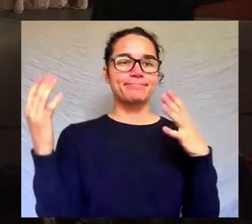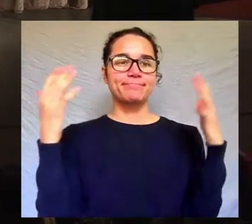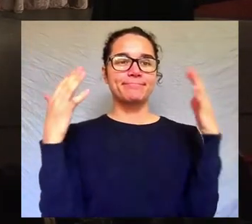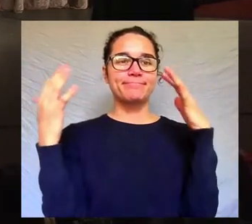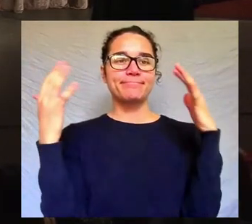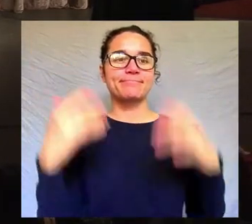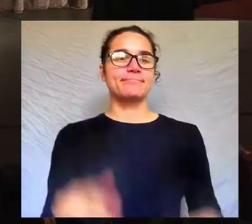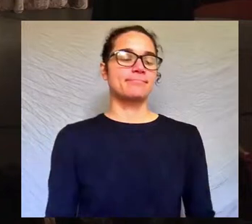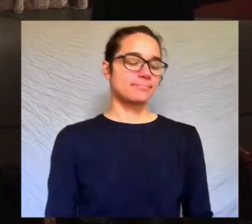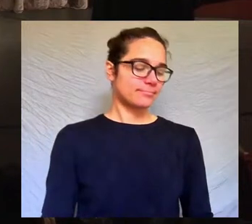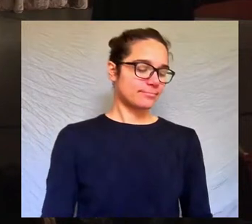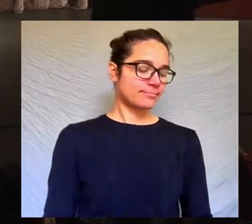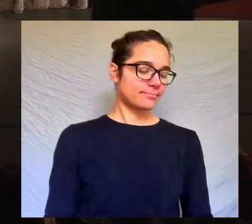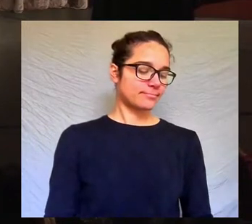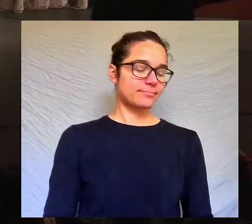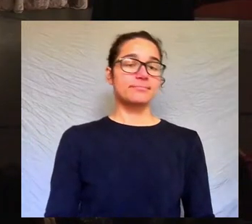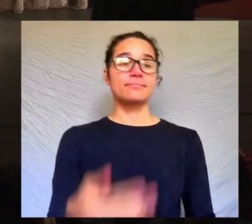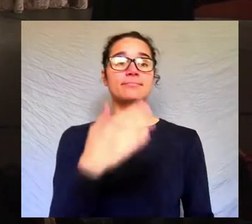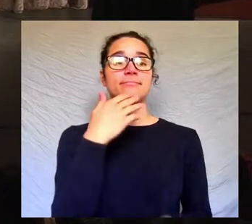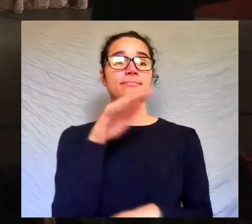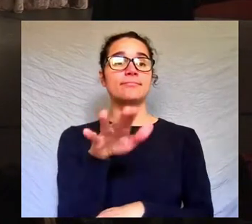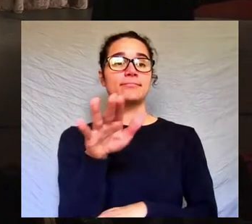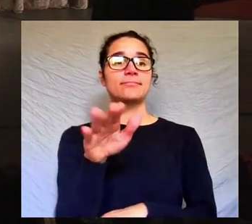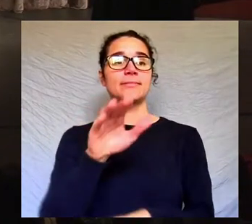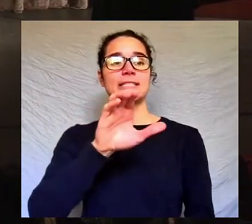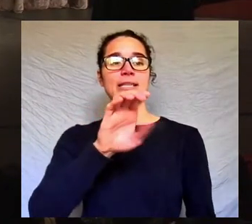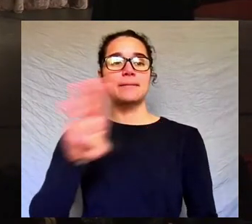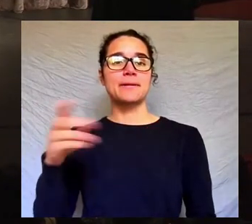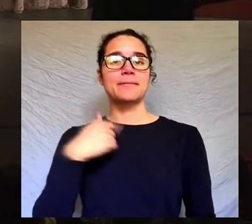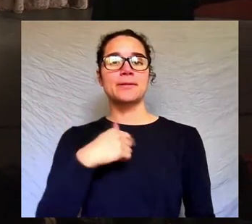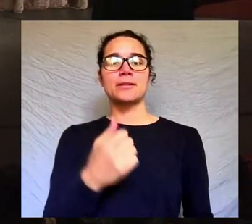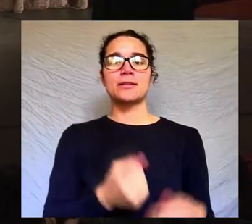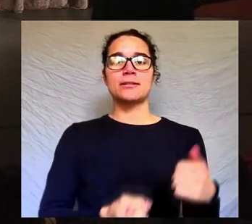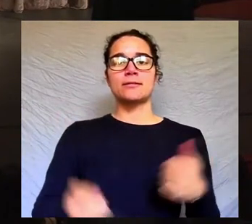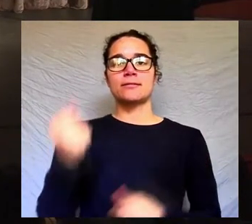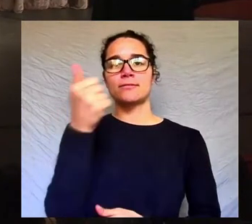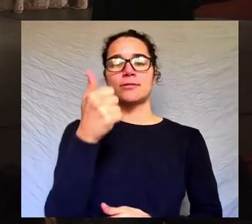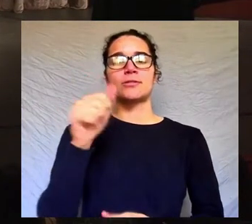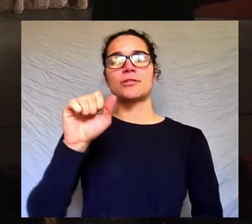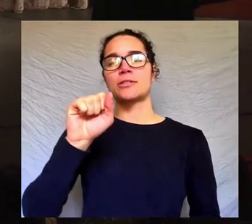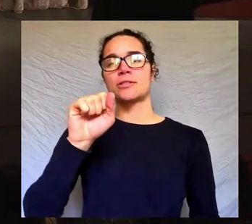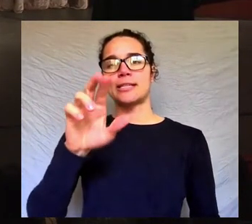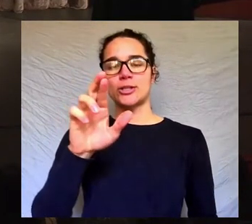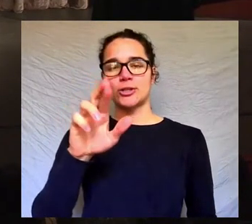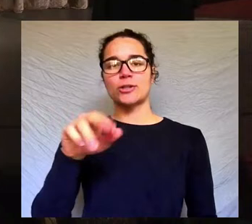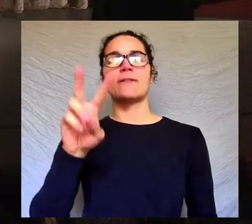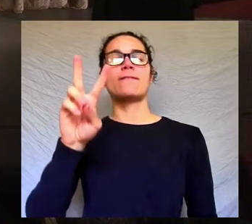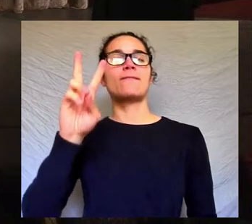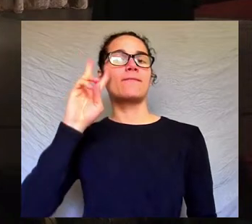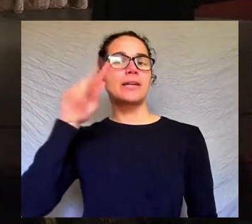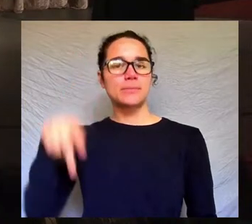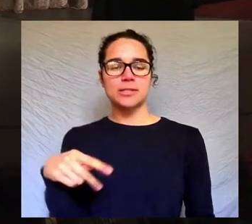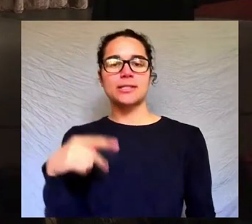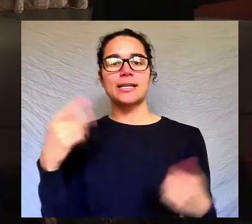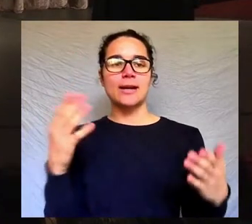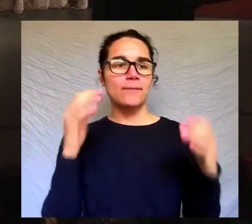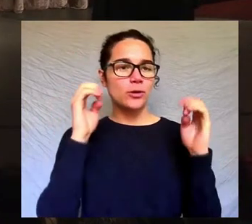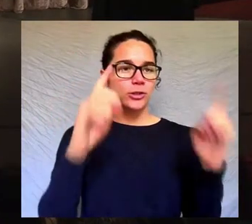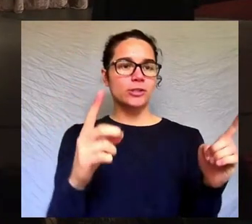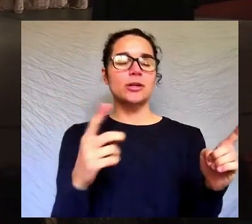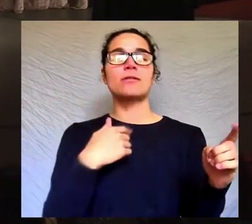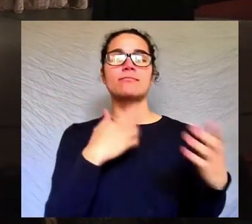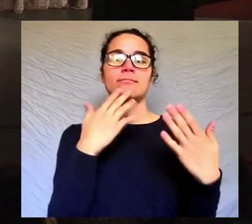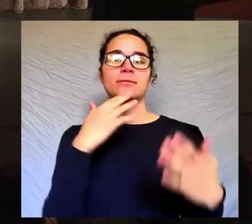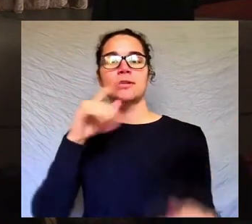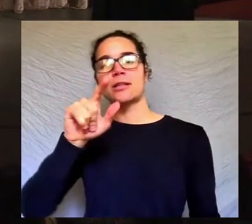Good afternoon. At CPB, I am the Senior Vice President of Education, and I'm so pleased to be here. I want to thank Louise Dubay for inviting me here